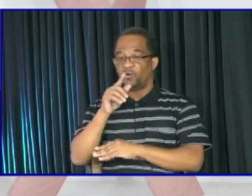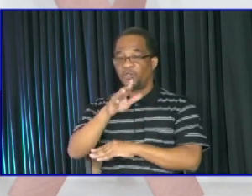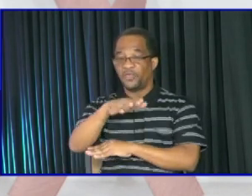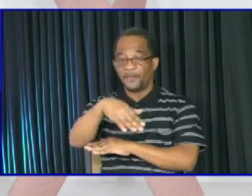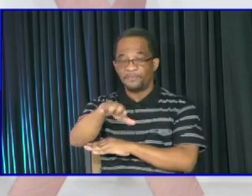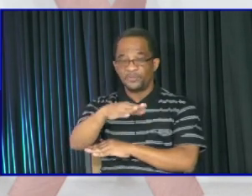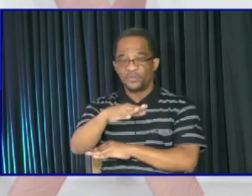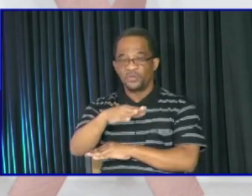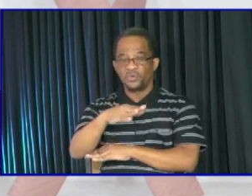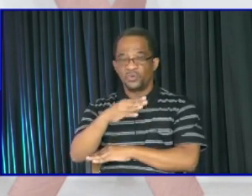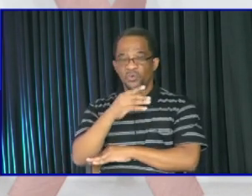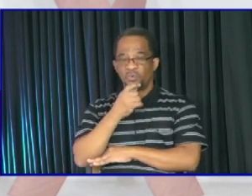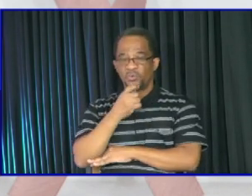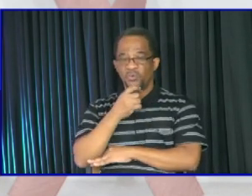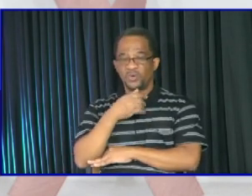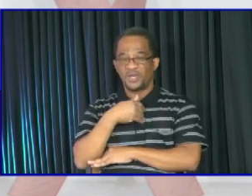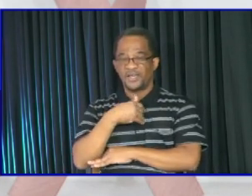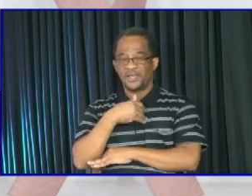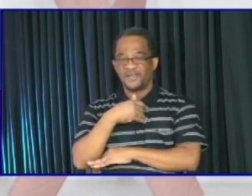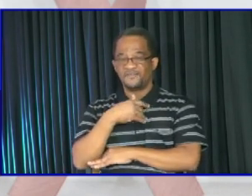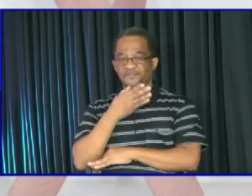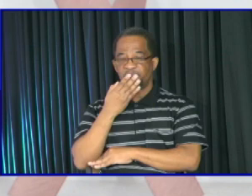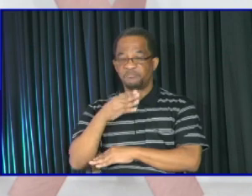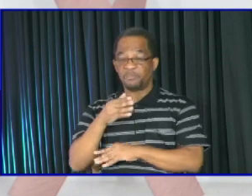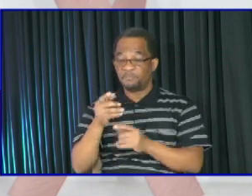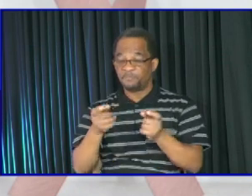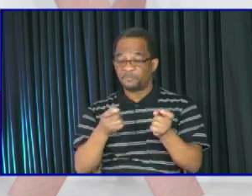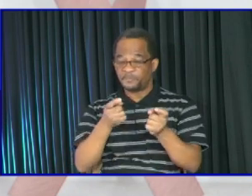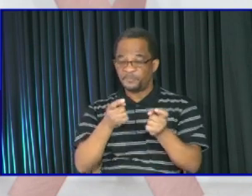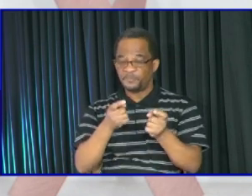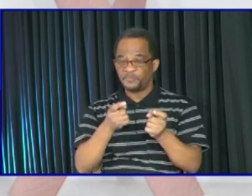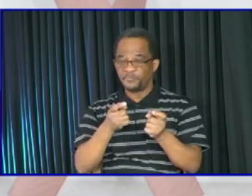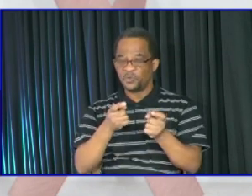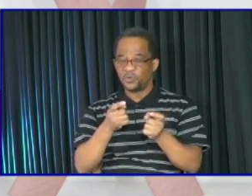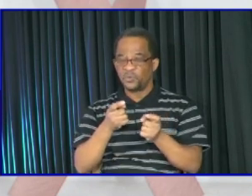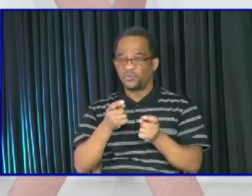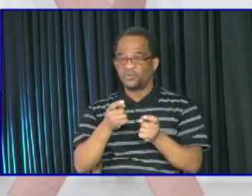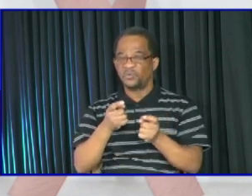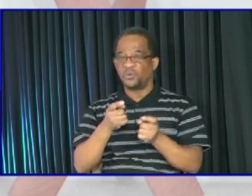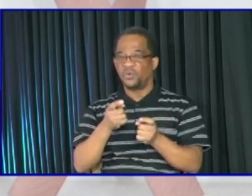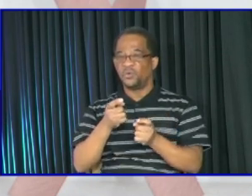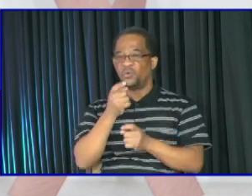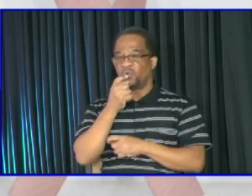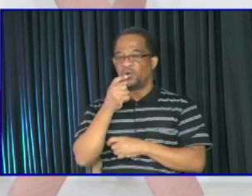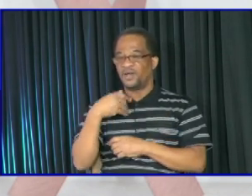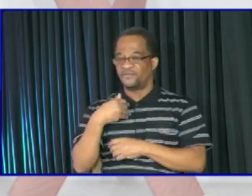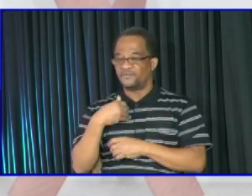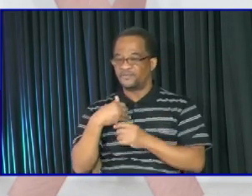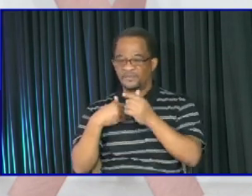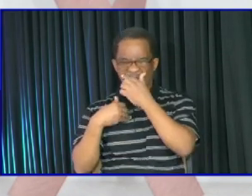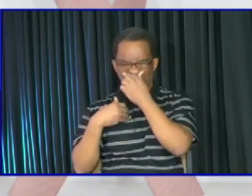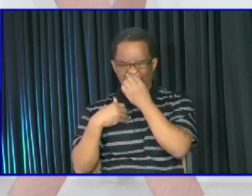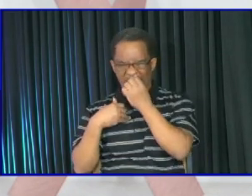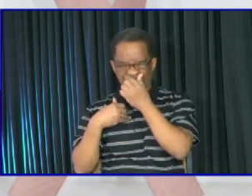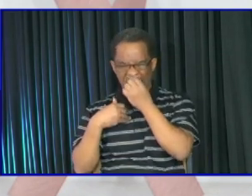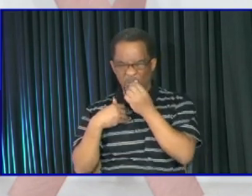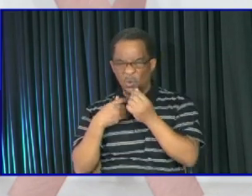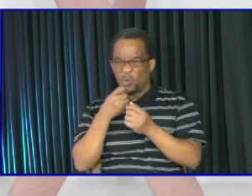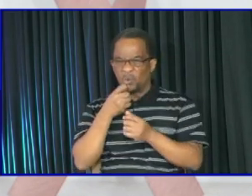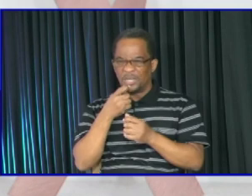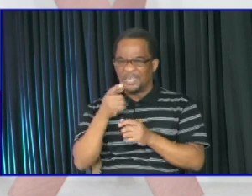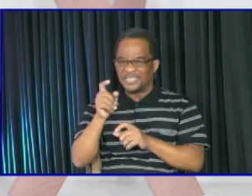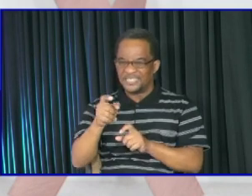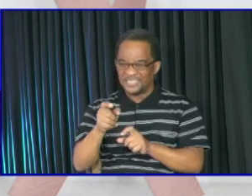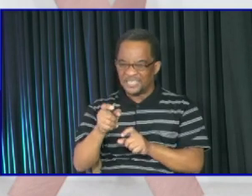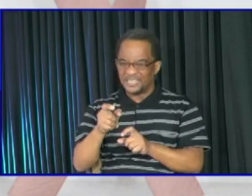who are convicted, for those who are convinced and who need an urging,